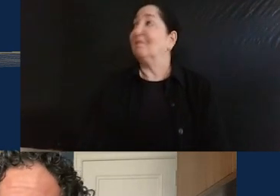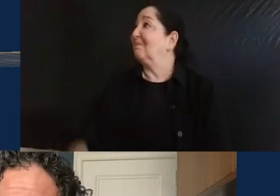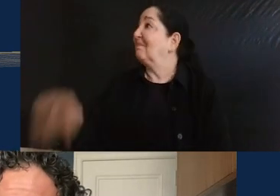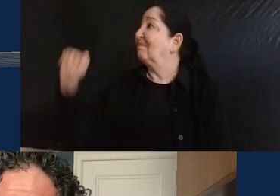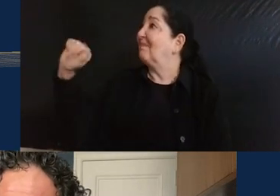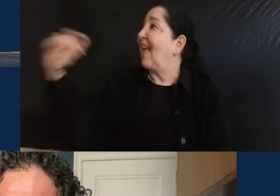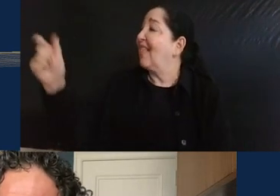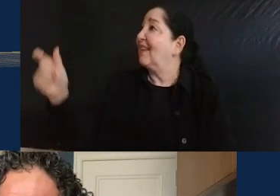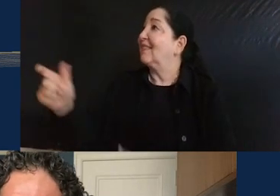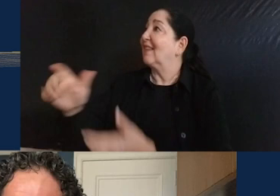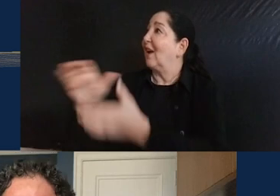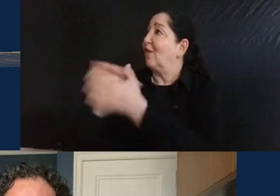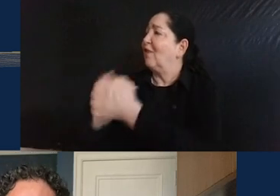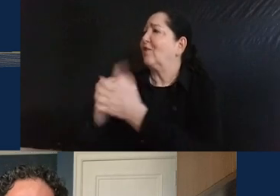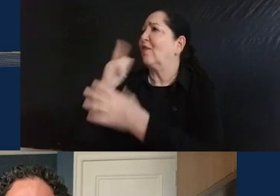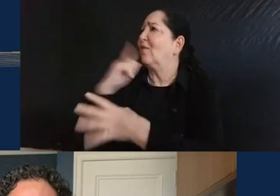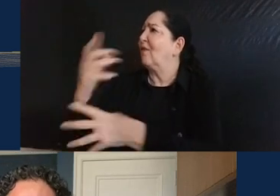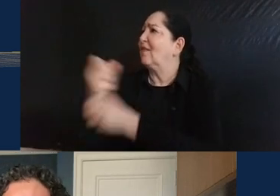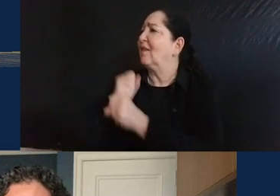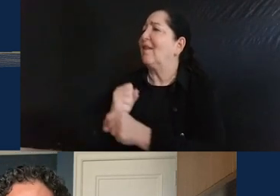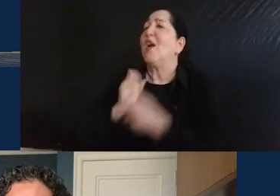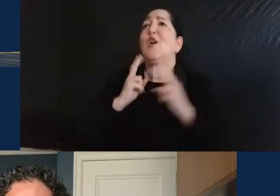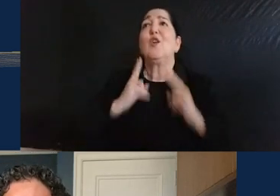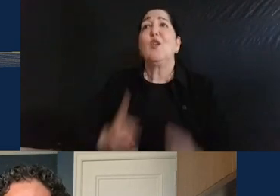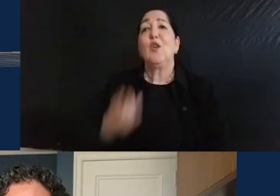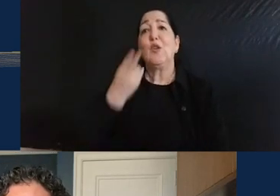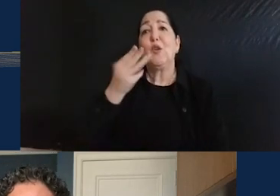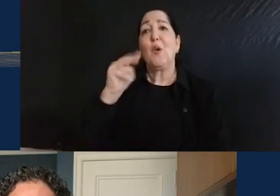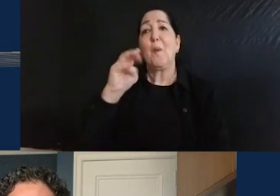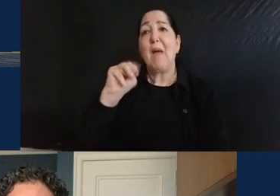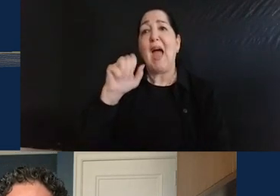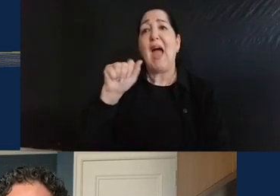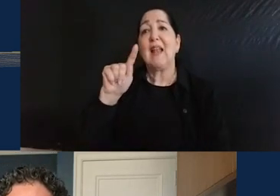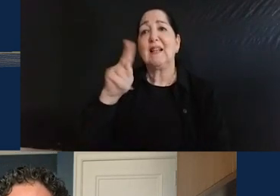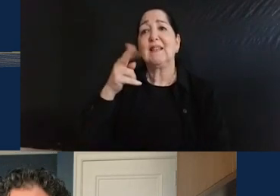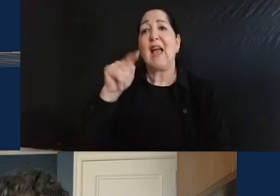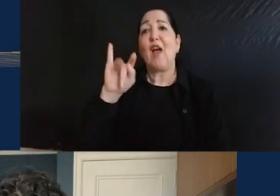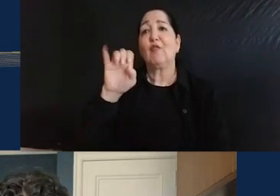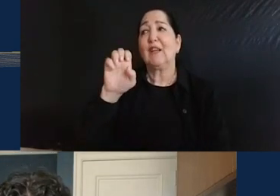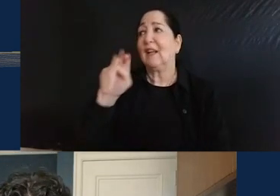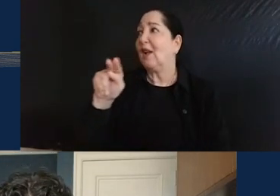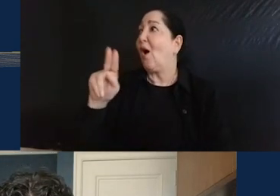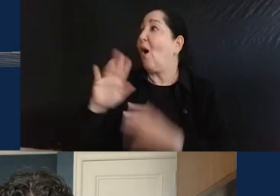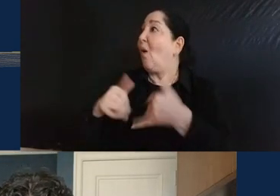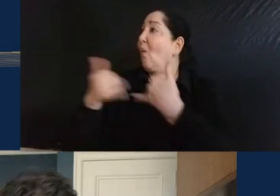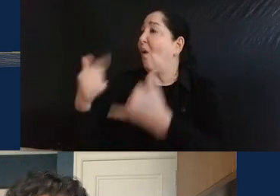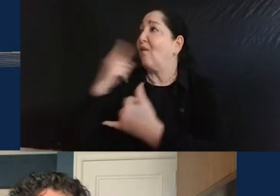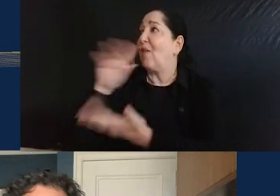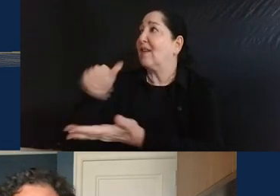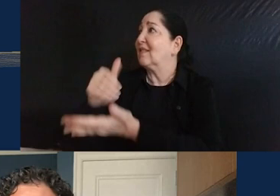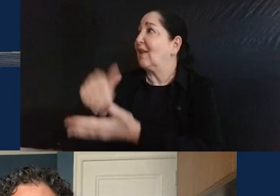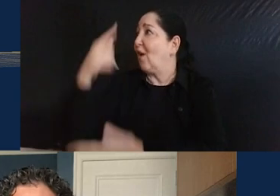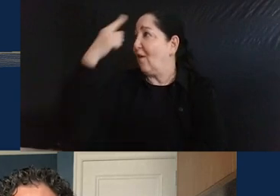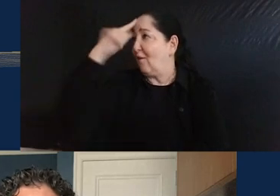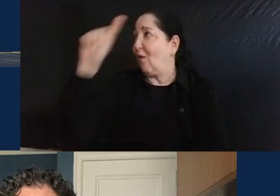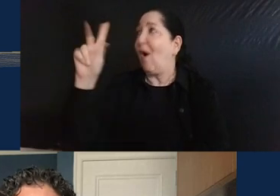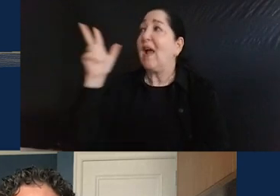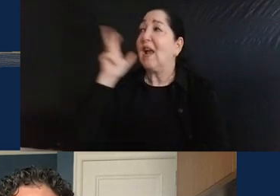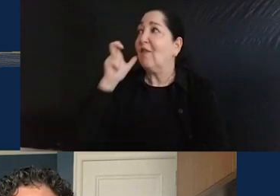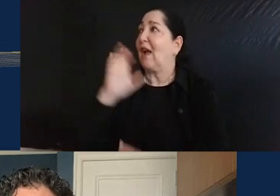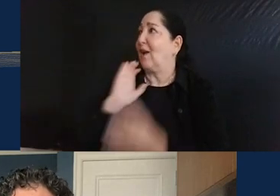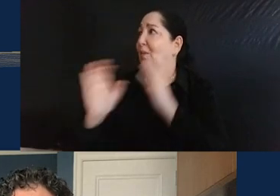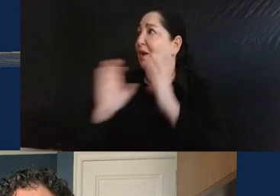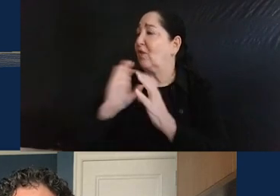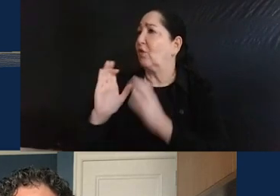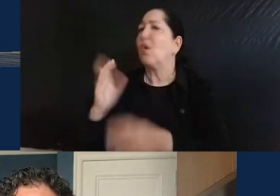congratulations on receiving the Humanitarian Award from the Center for Hearing and Communication. Since the time we started working